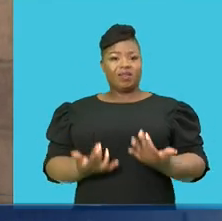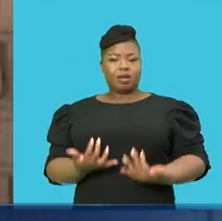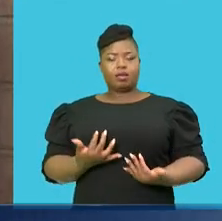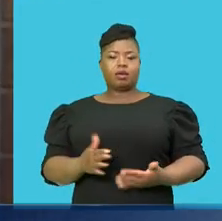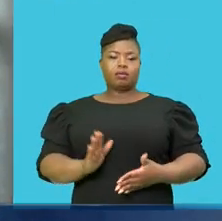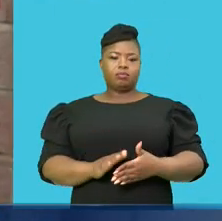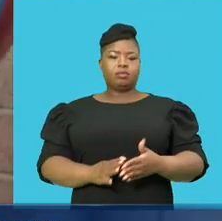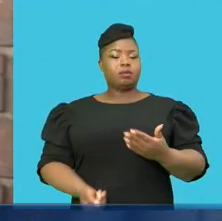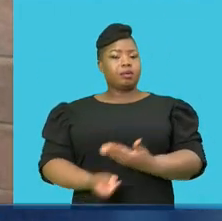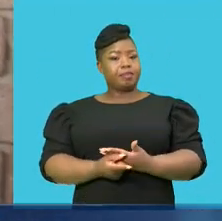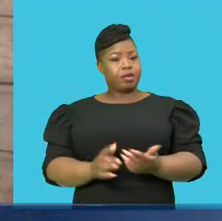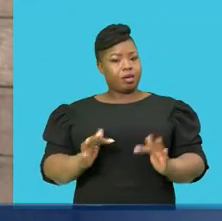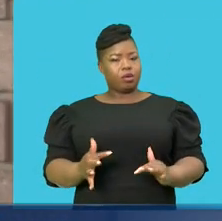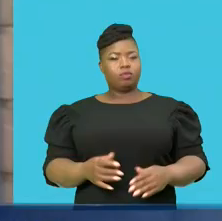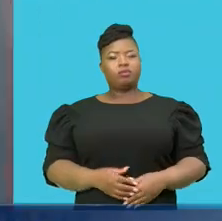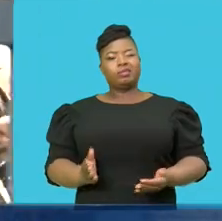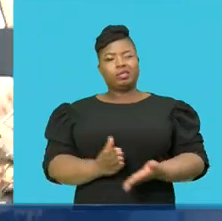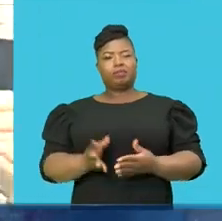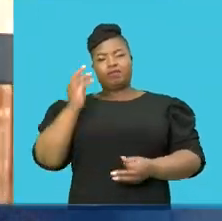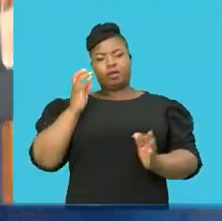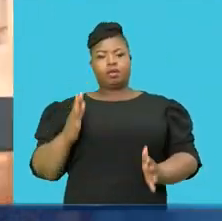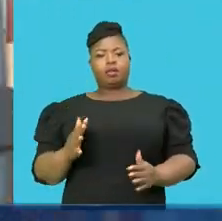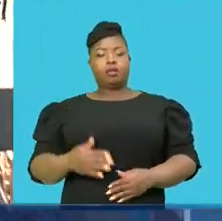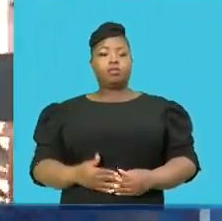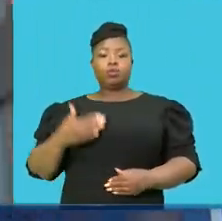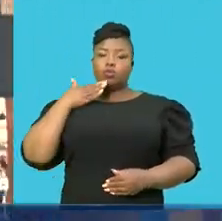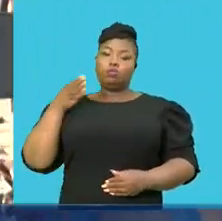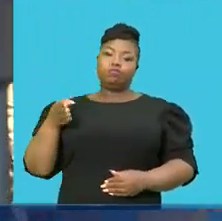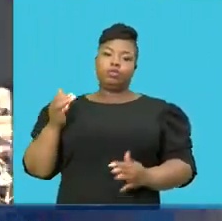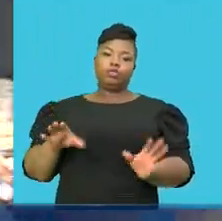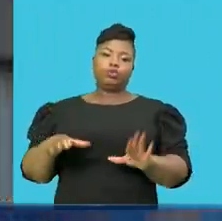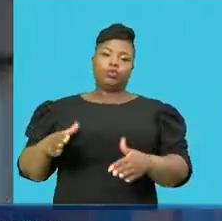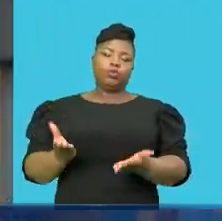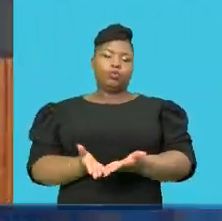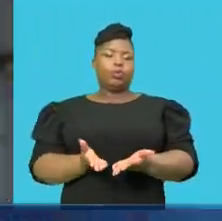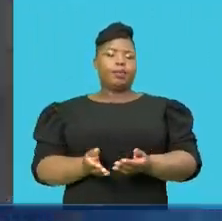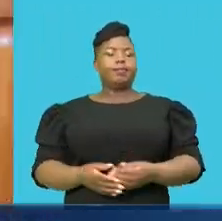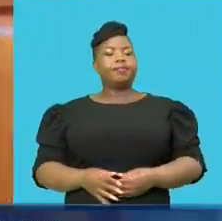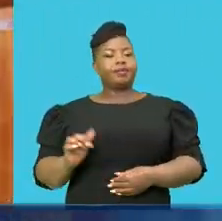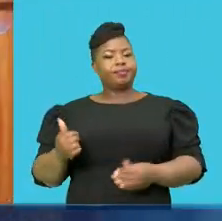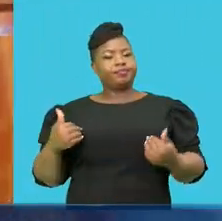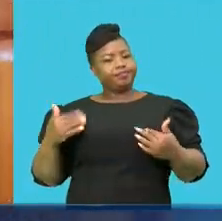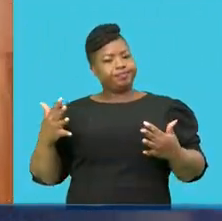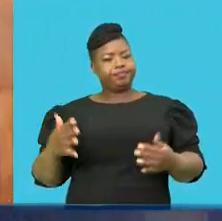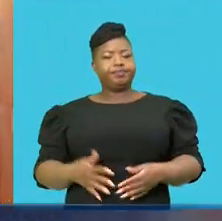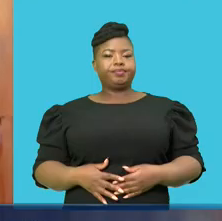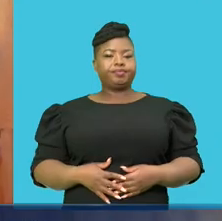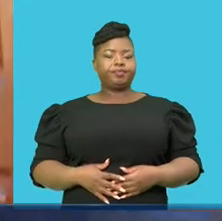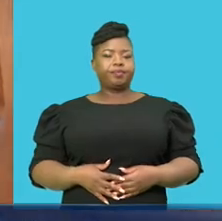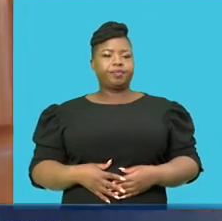caused by some of the learners at the school so we then started with our